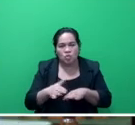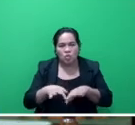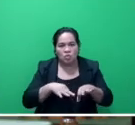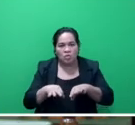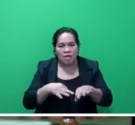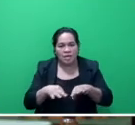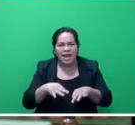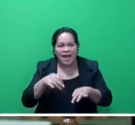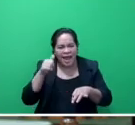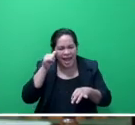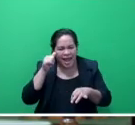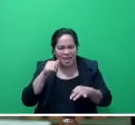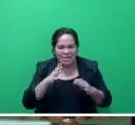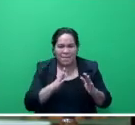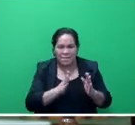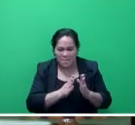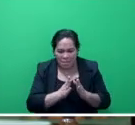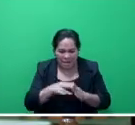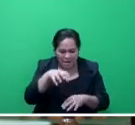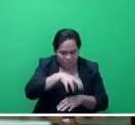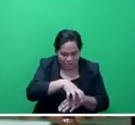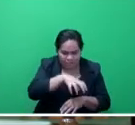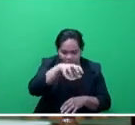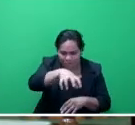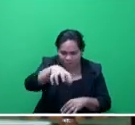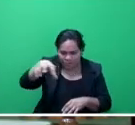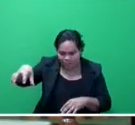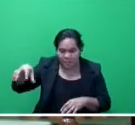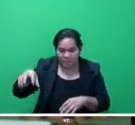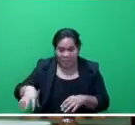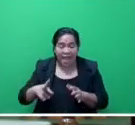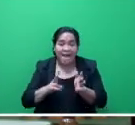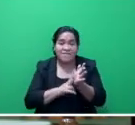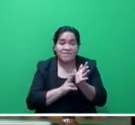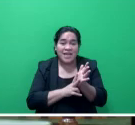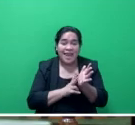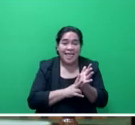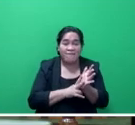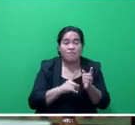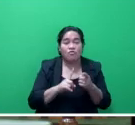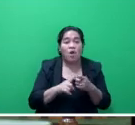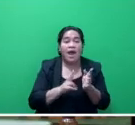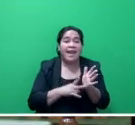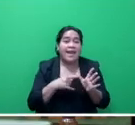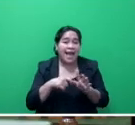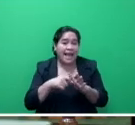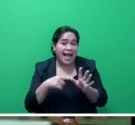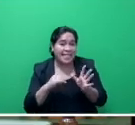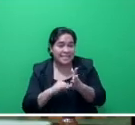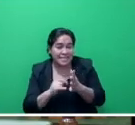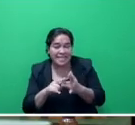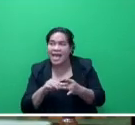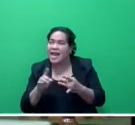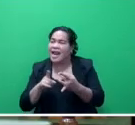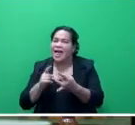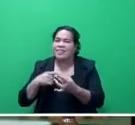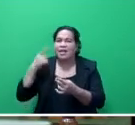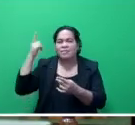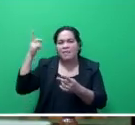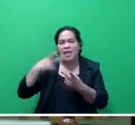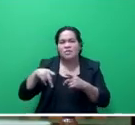shuttle stations in Valelevu, in Nakasi, and around the Tawakubu area in Lotoka.